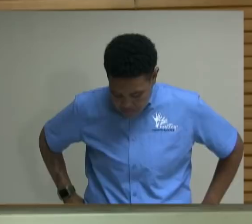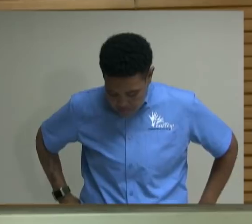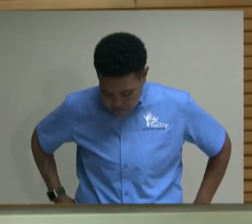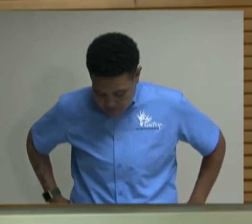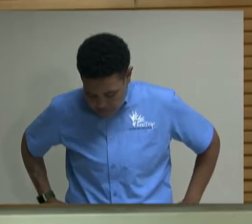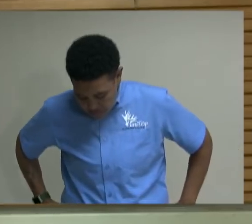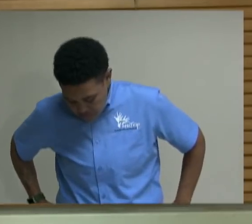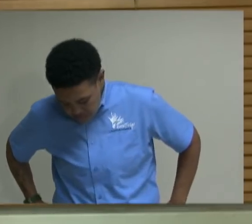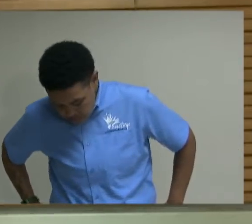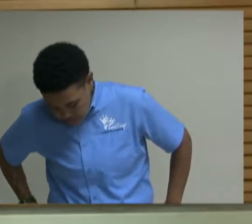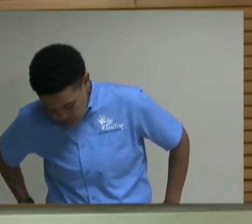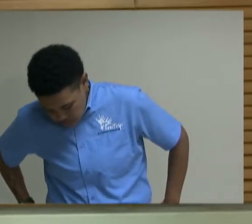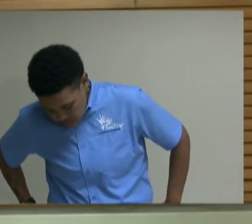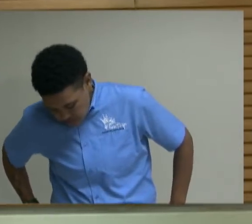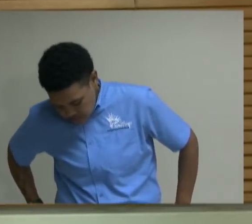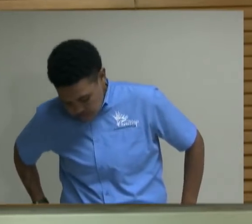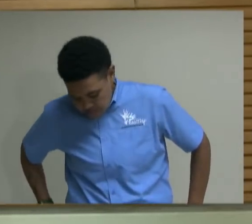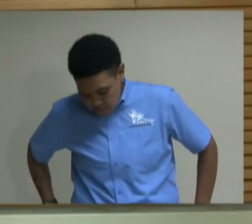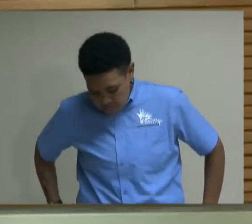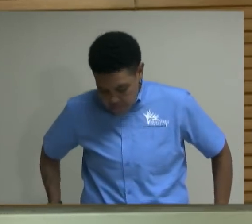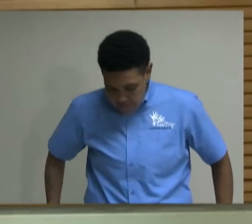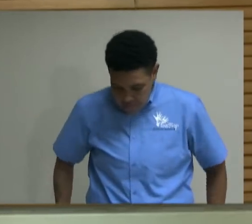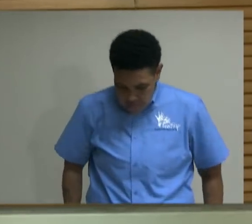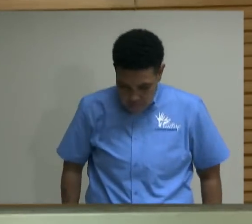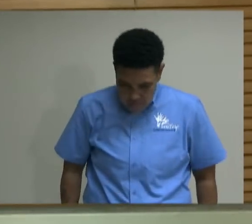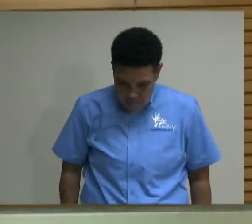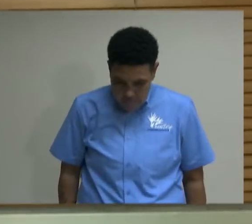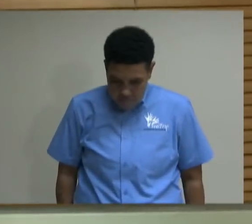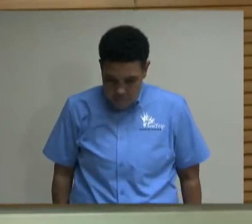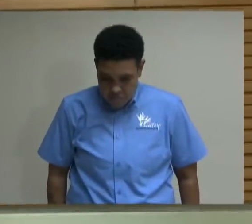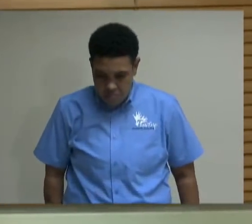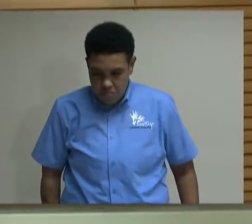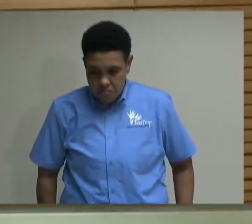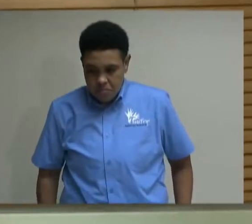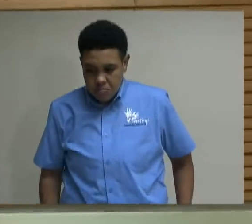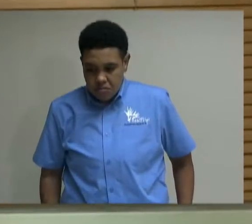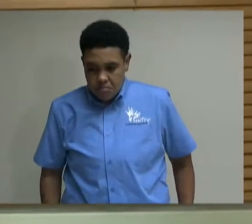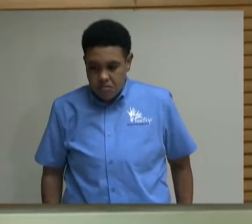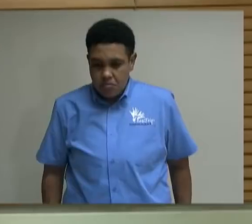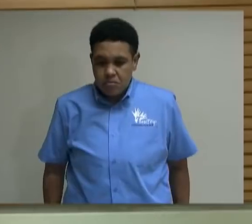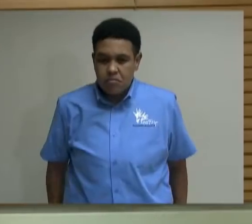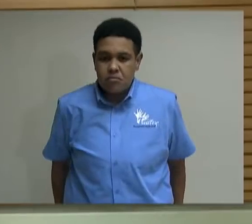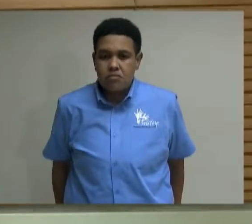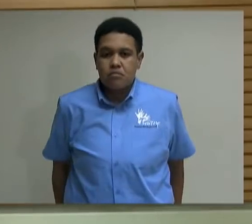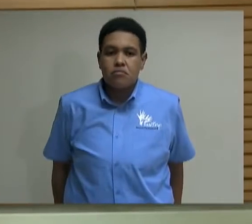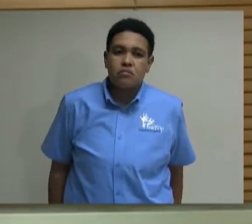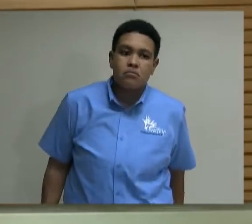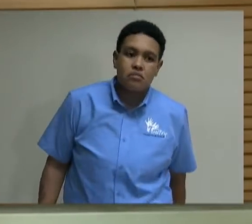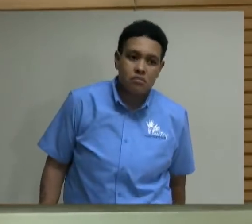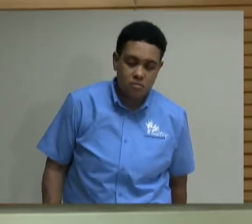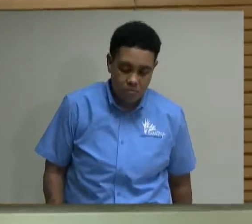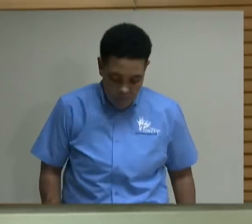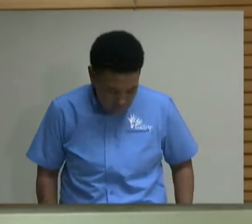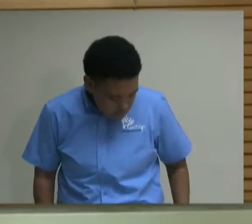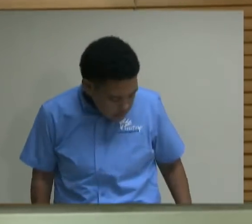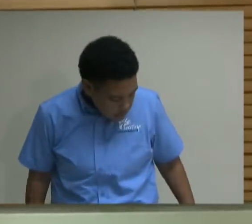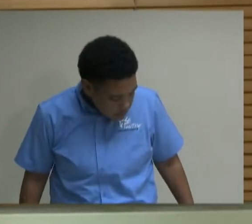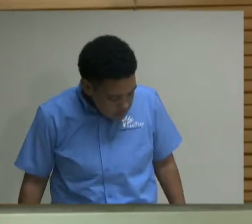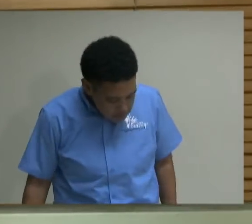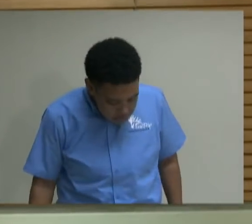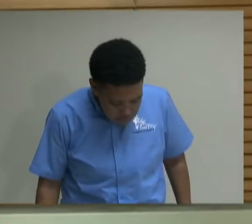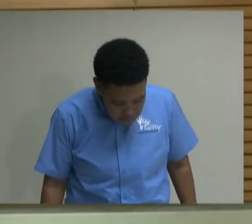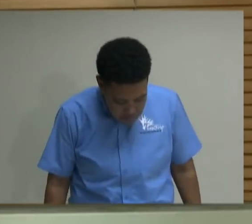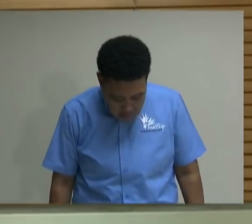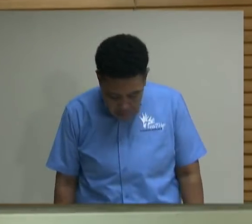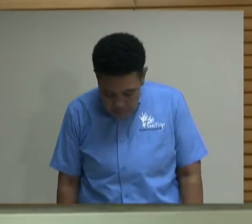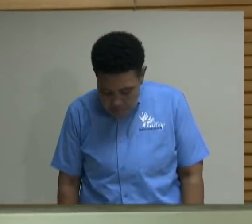on the matter of, or on the topic of deaths. I've been noticing, watching these numbers as they're